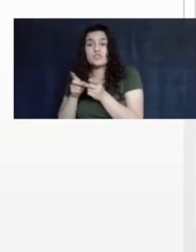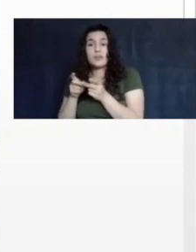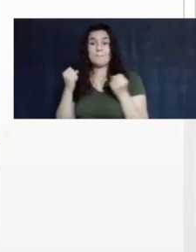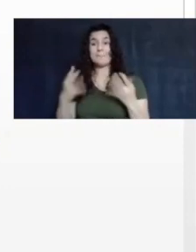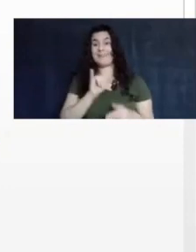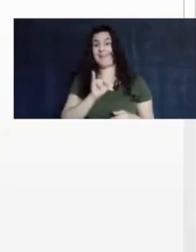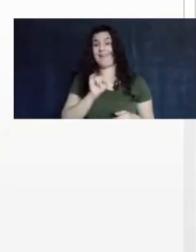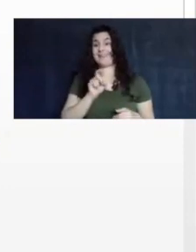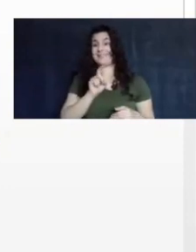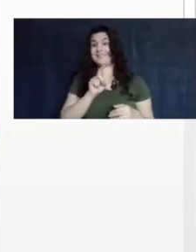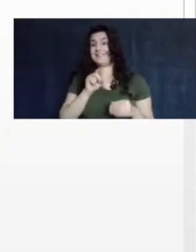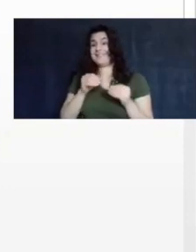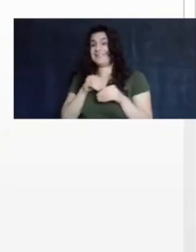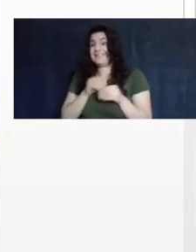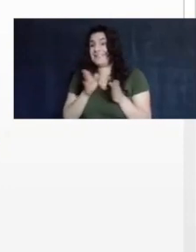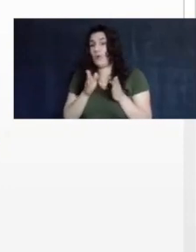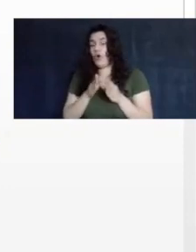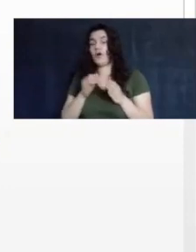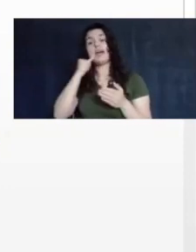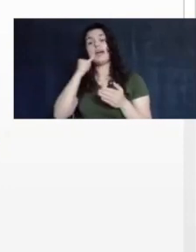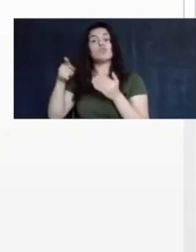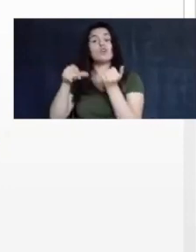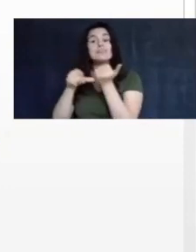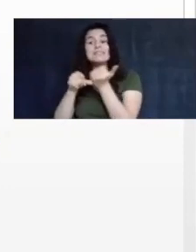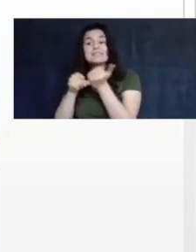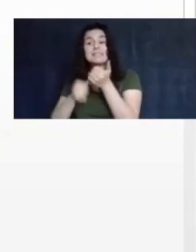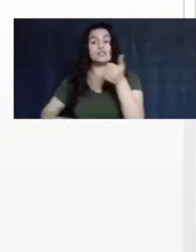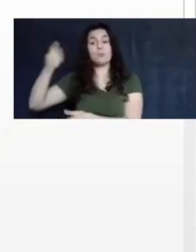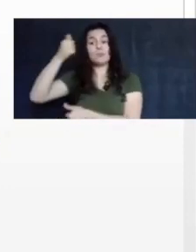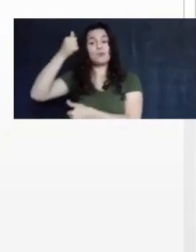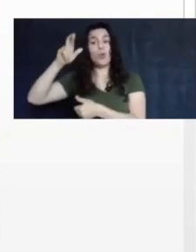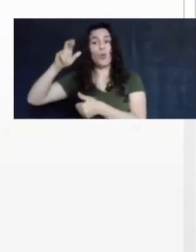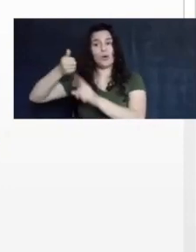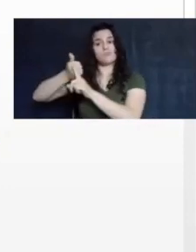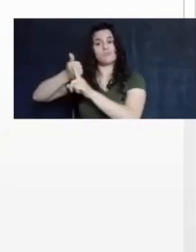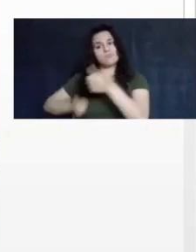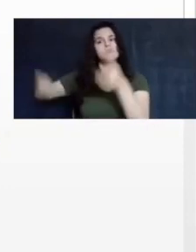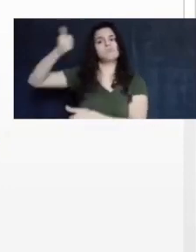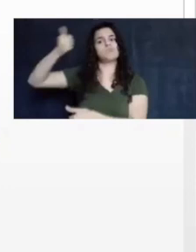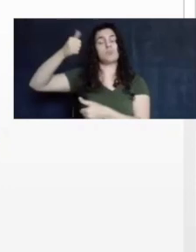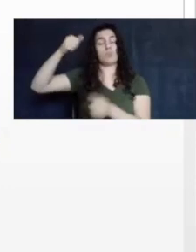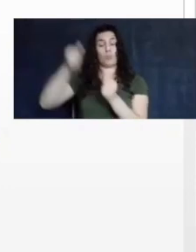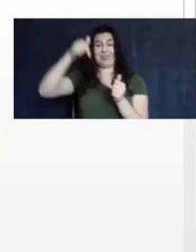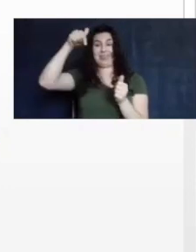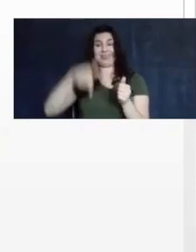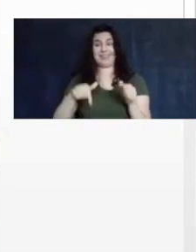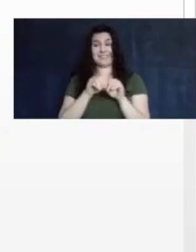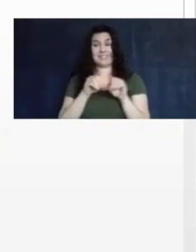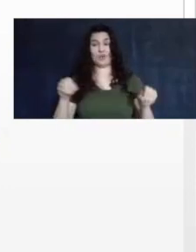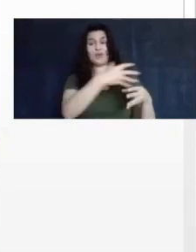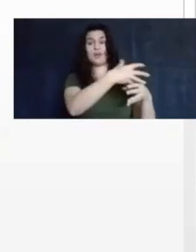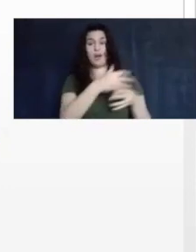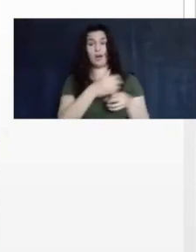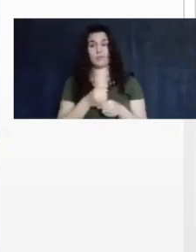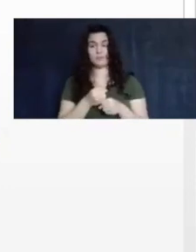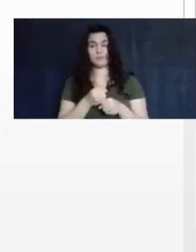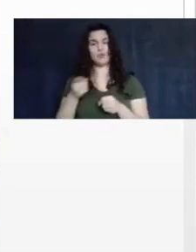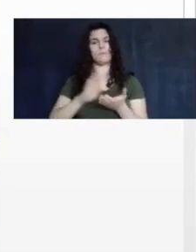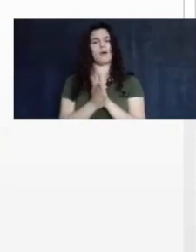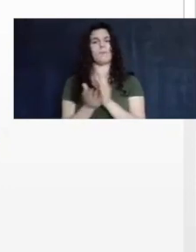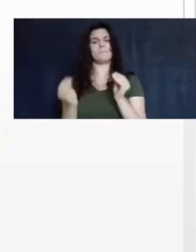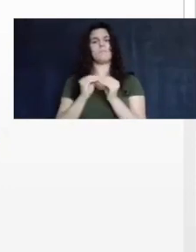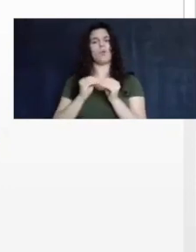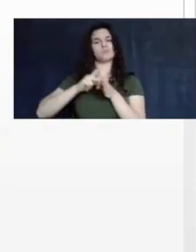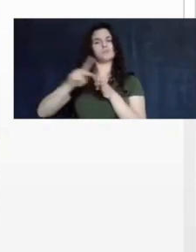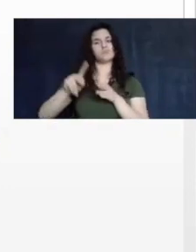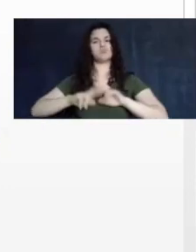a assistant superintendent or even a superintendent, by gaining this degree, you become more marketable to move to one